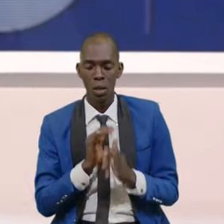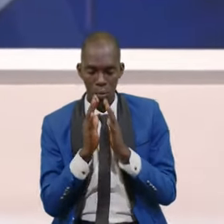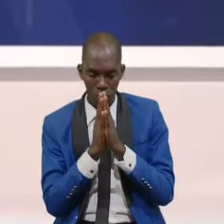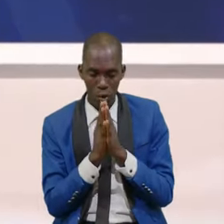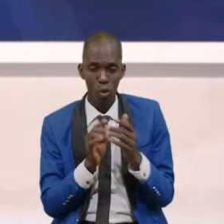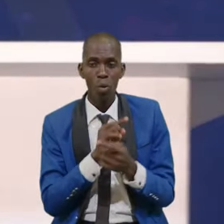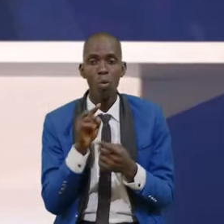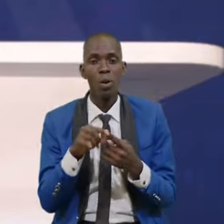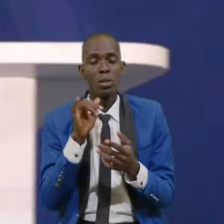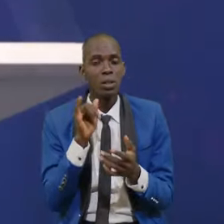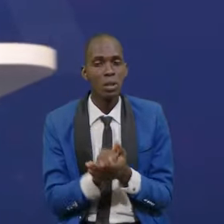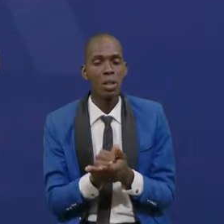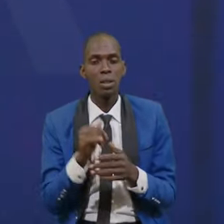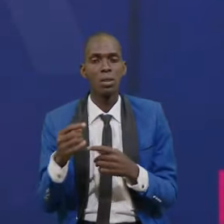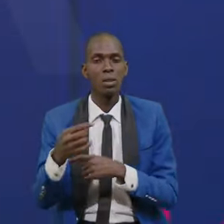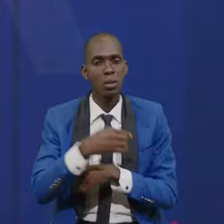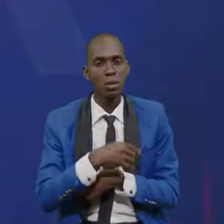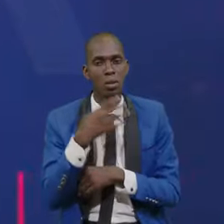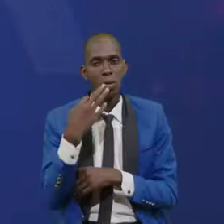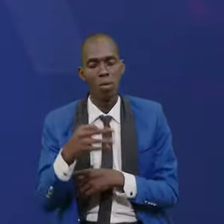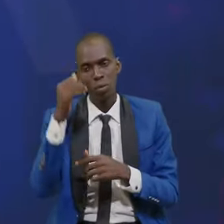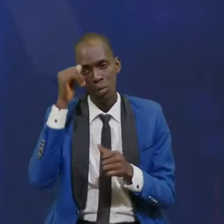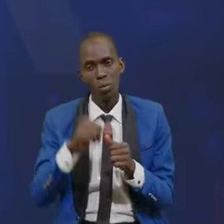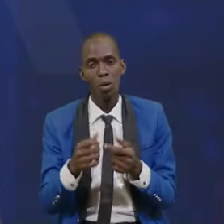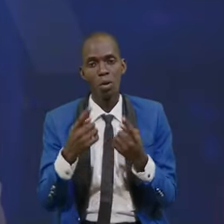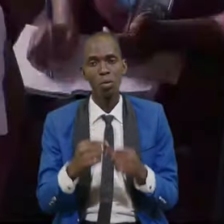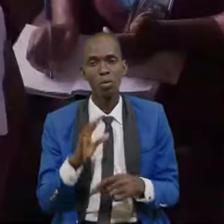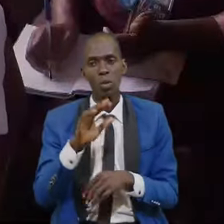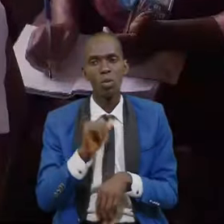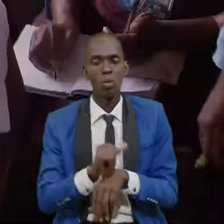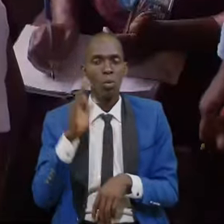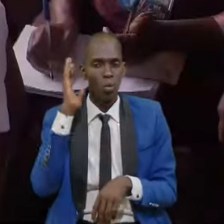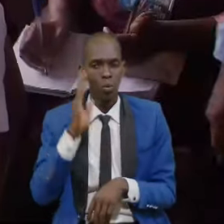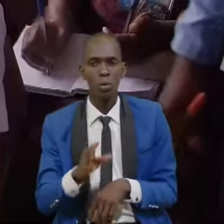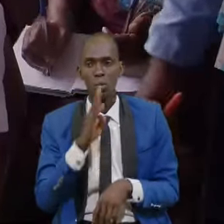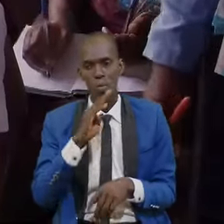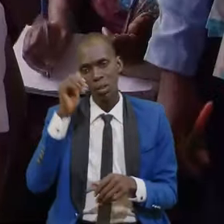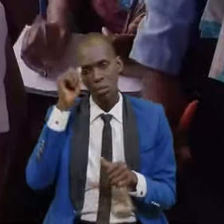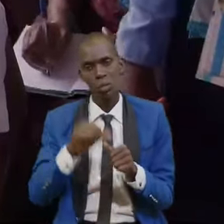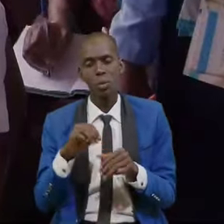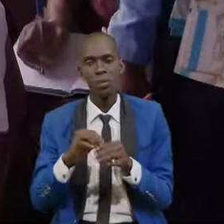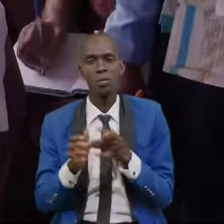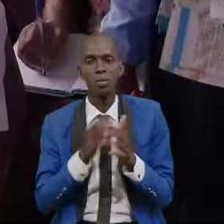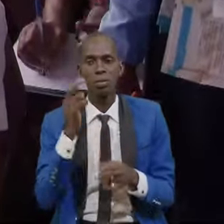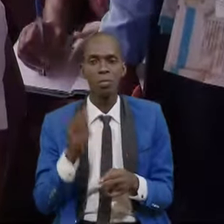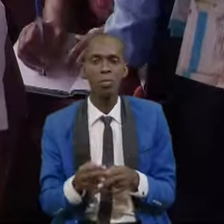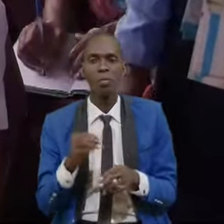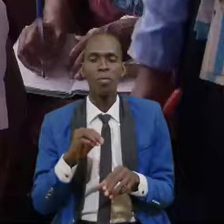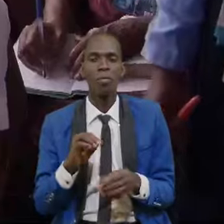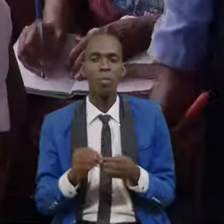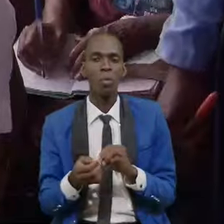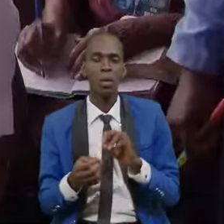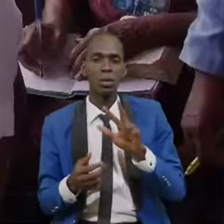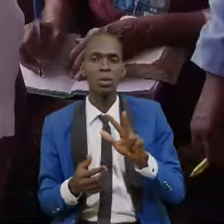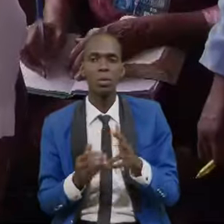that reckoning day comes, your work will stand. Yeah. We're coming to number three here. Number